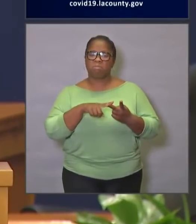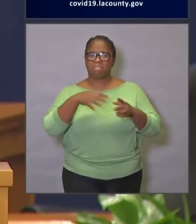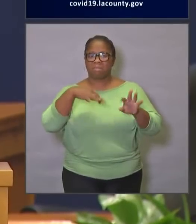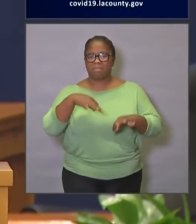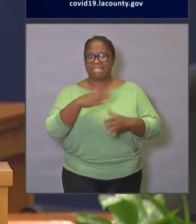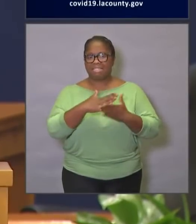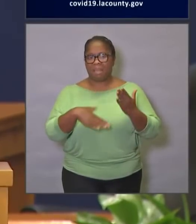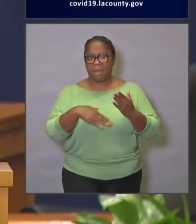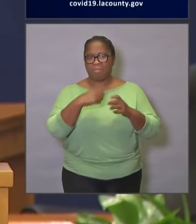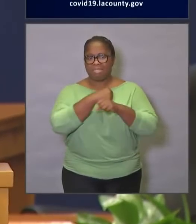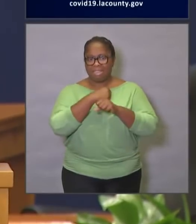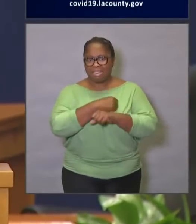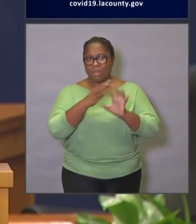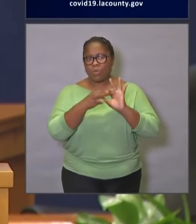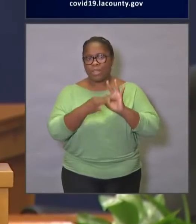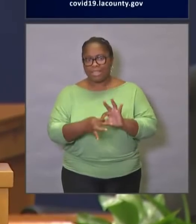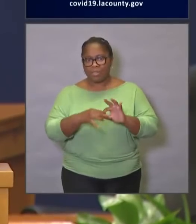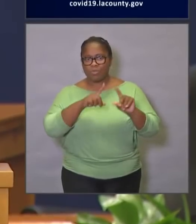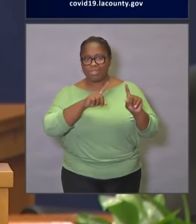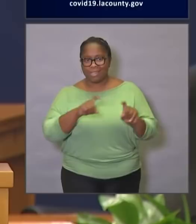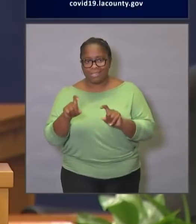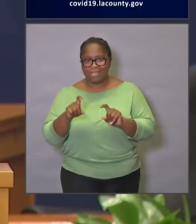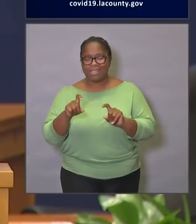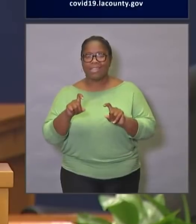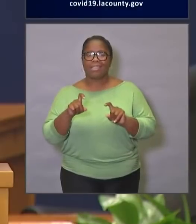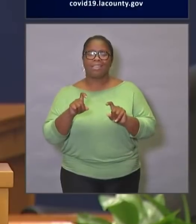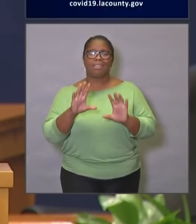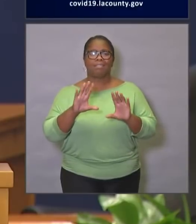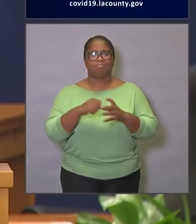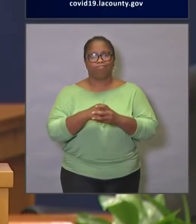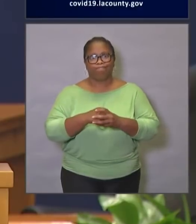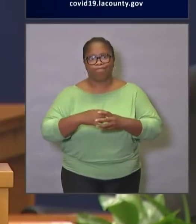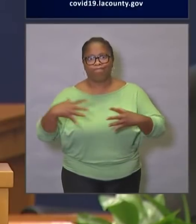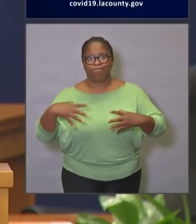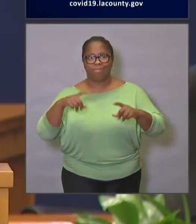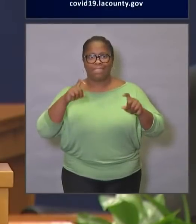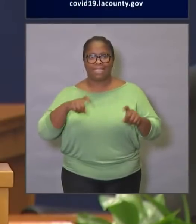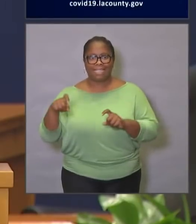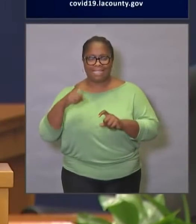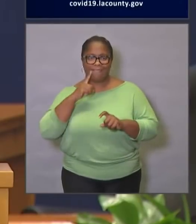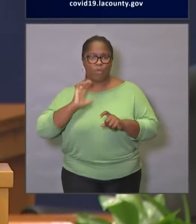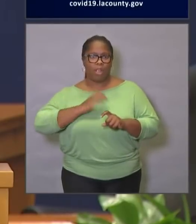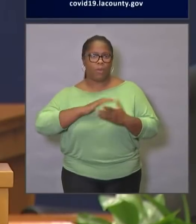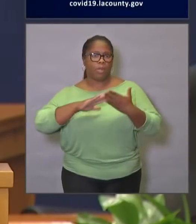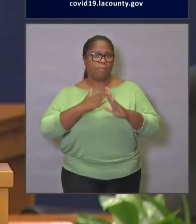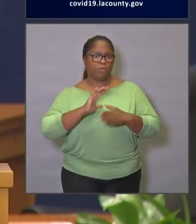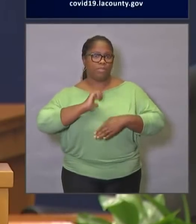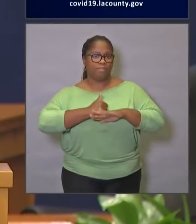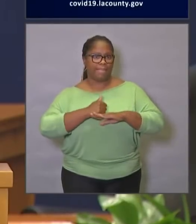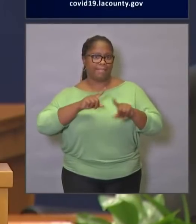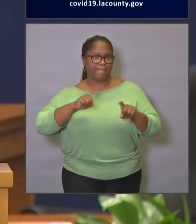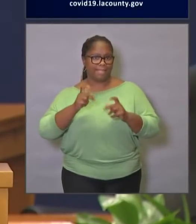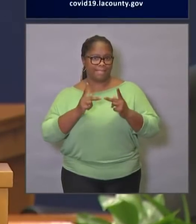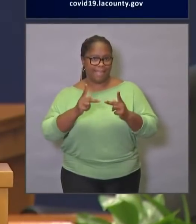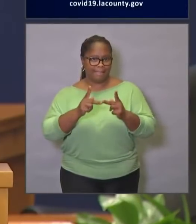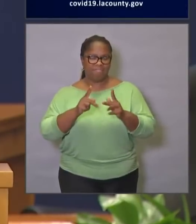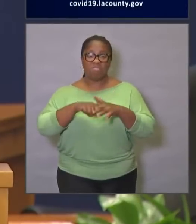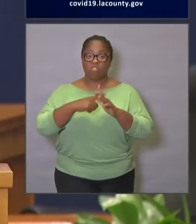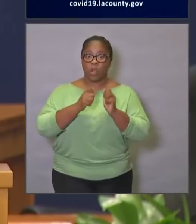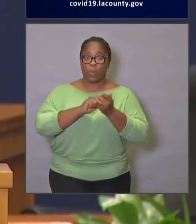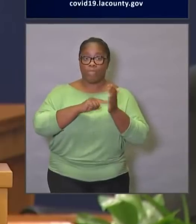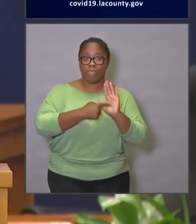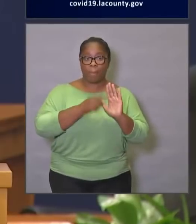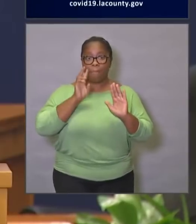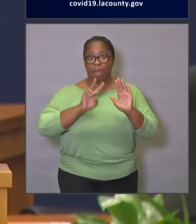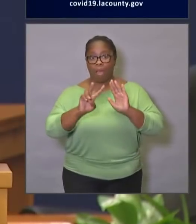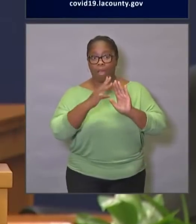to testing and information on the expansions of testing capacity in the county's community-based testing sites. So we'll start with the model. If you